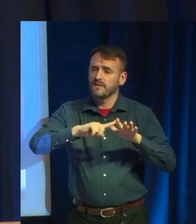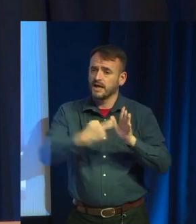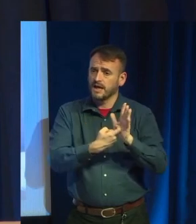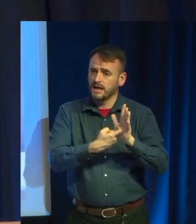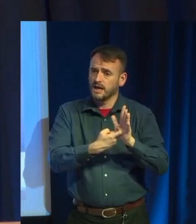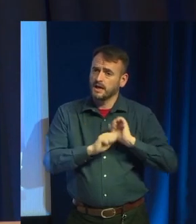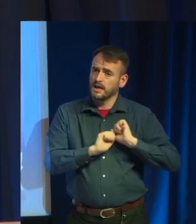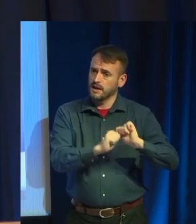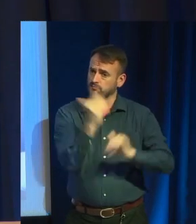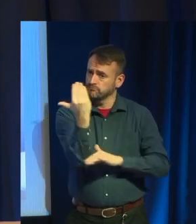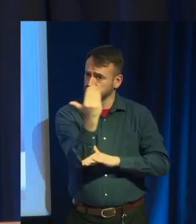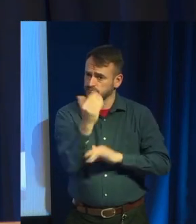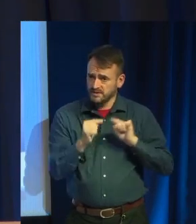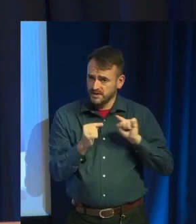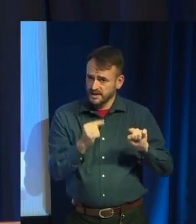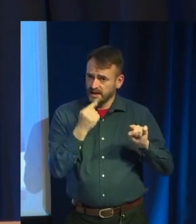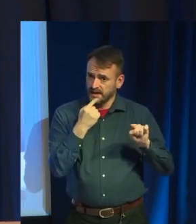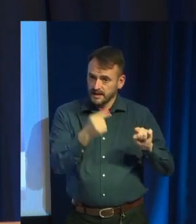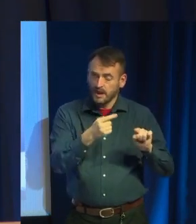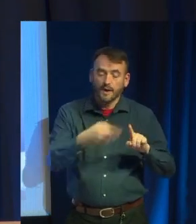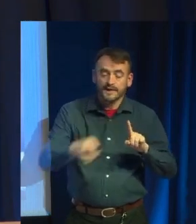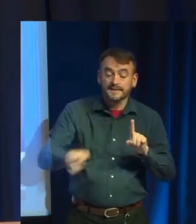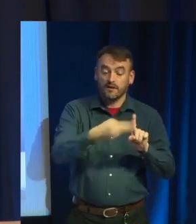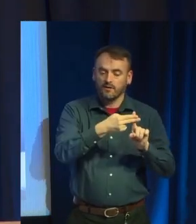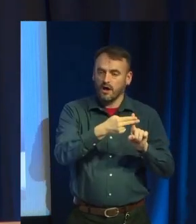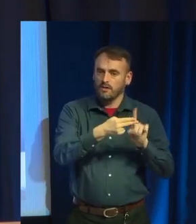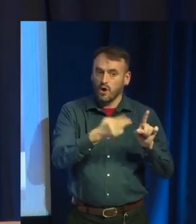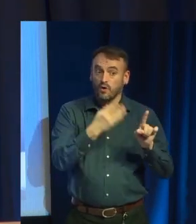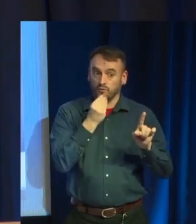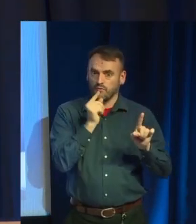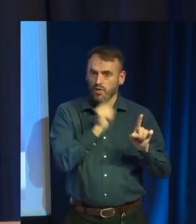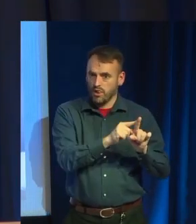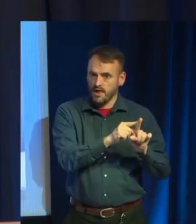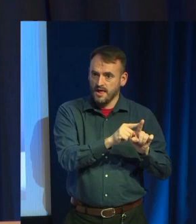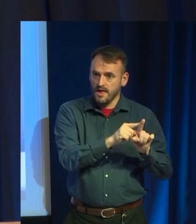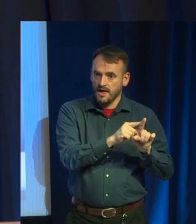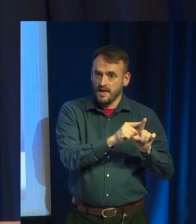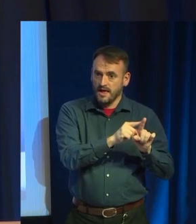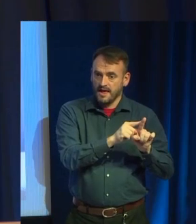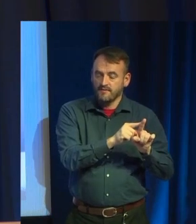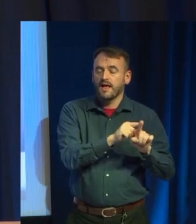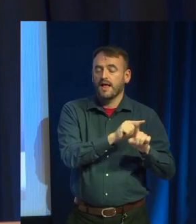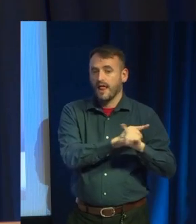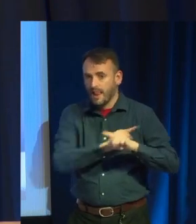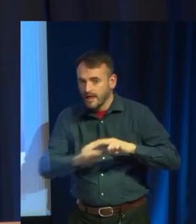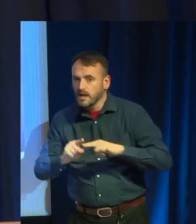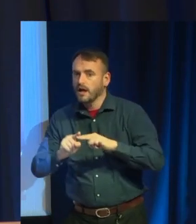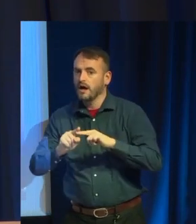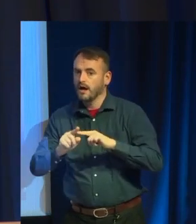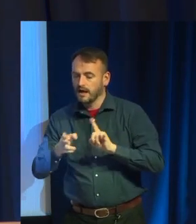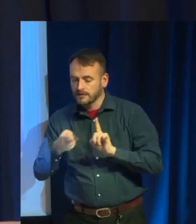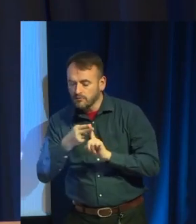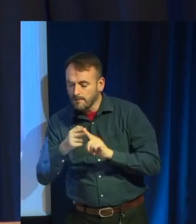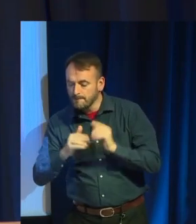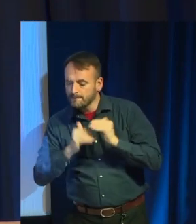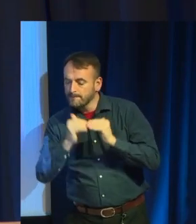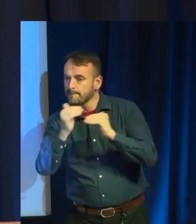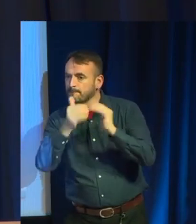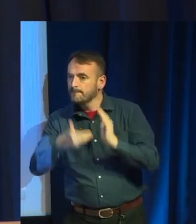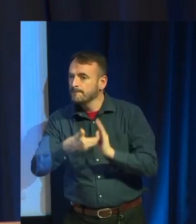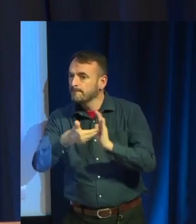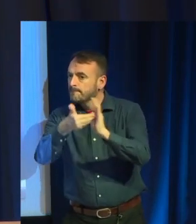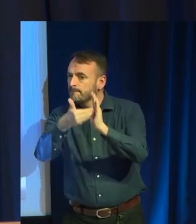can use stereotypes as long as you build on them later on. That was something that really